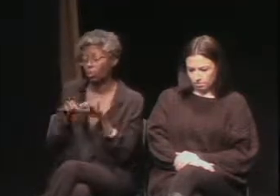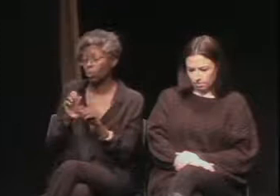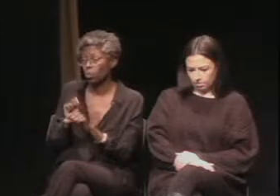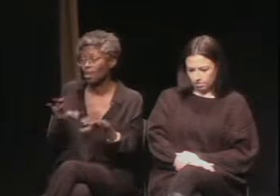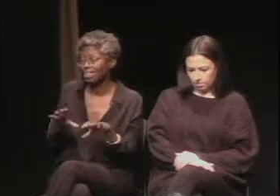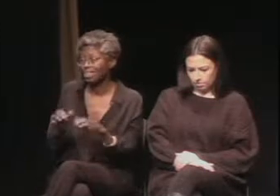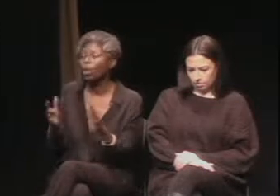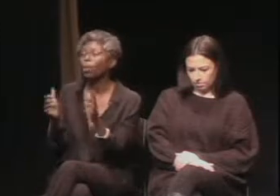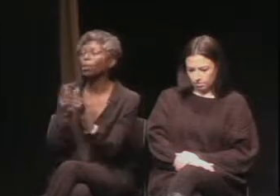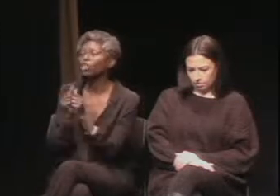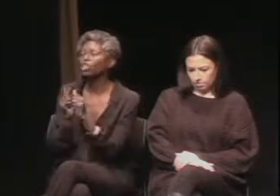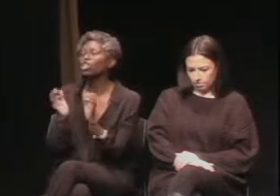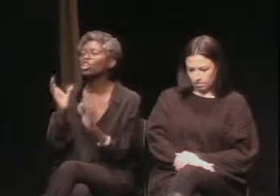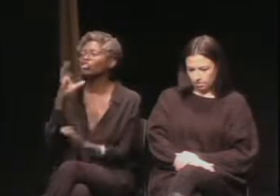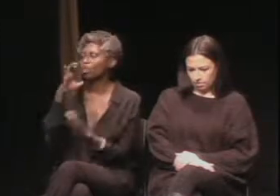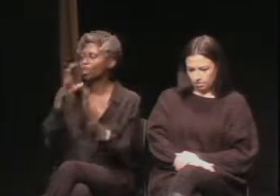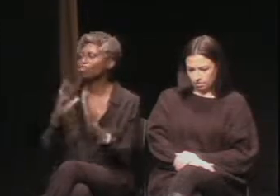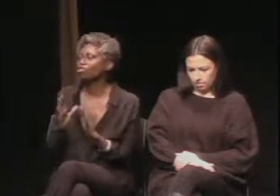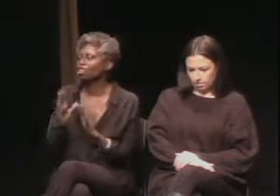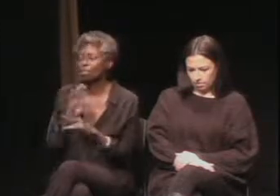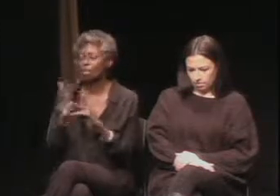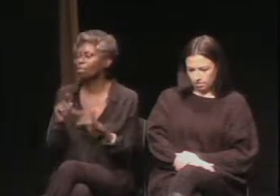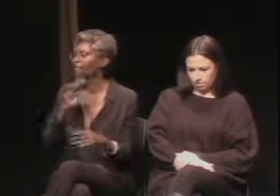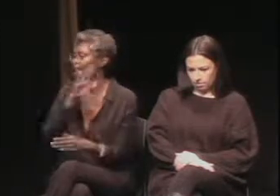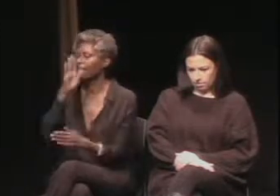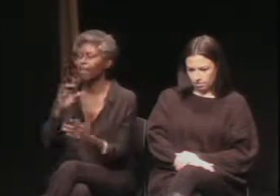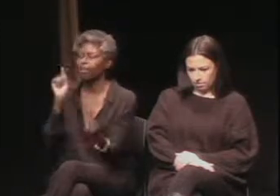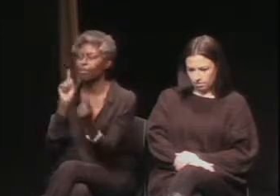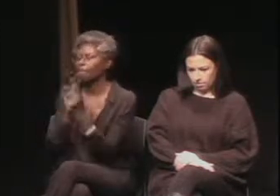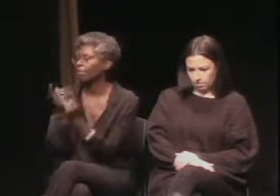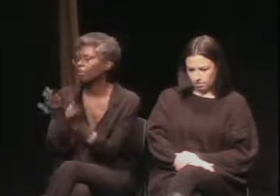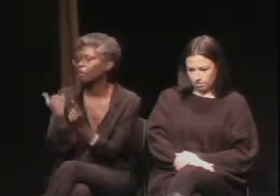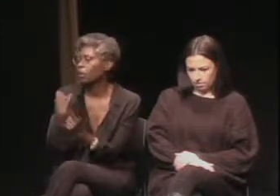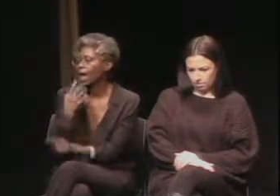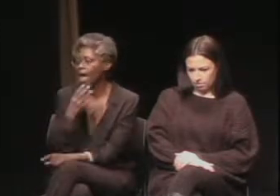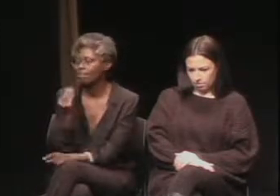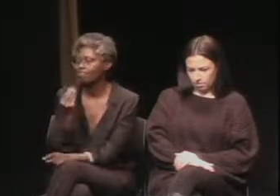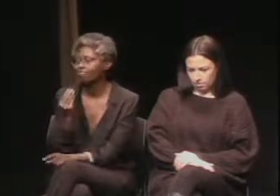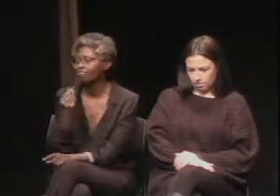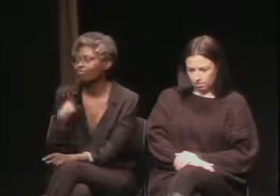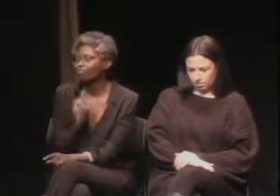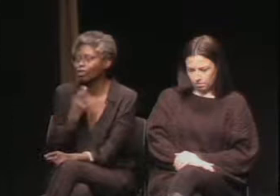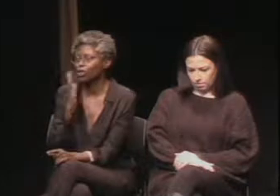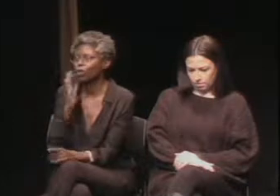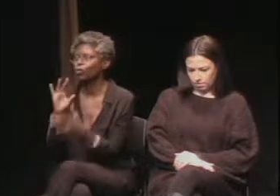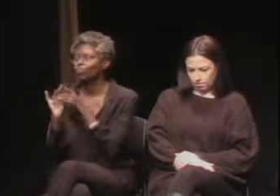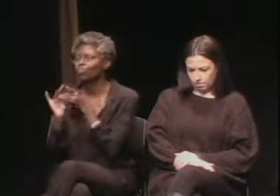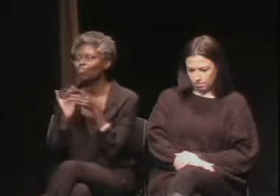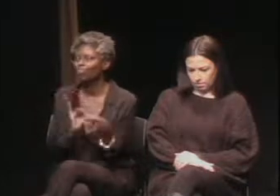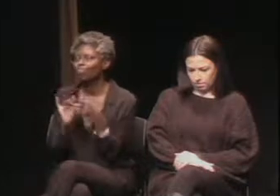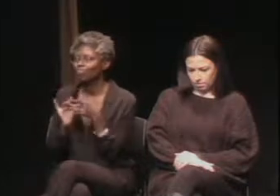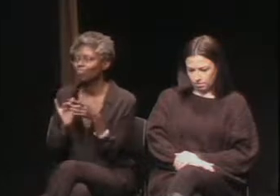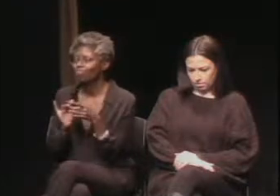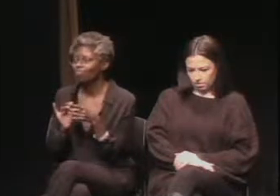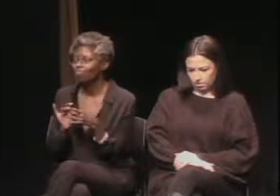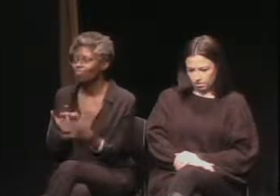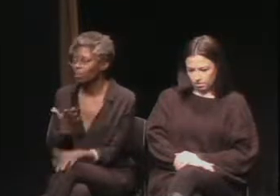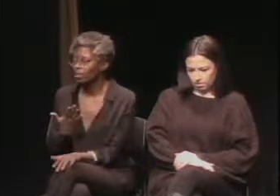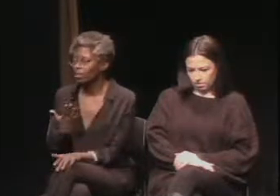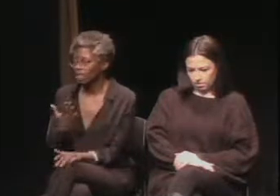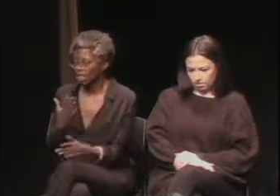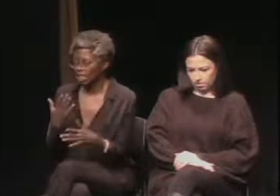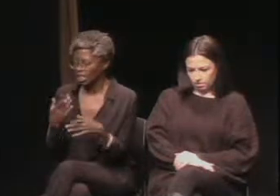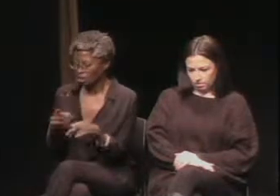strangers. Mm-hmm. People who I'd never met before, who just knew that we were connected in our trauma yeah. and in